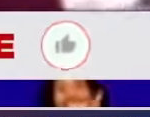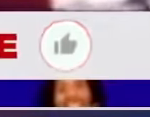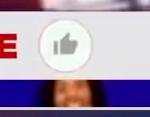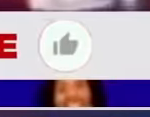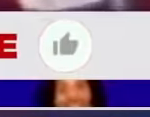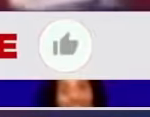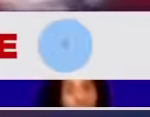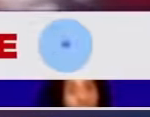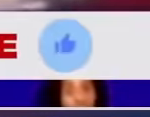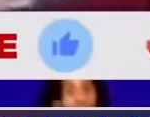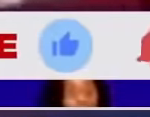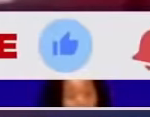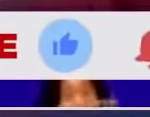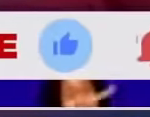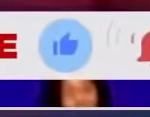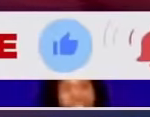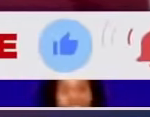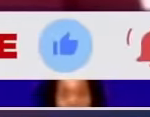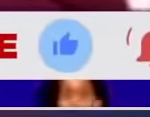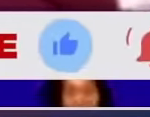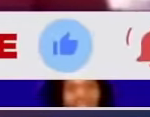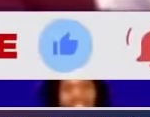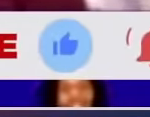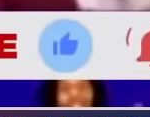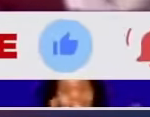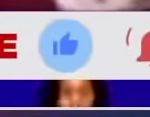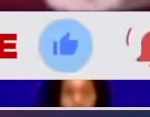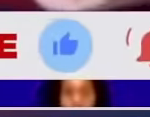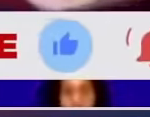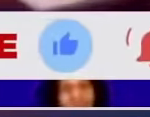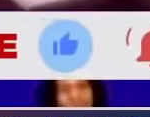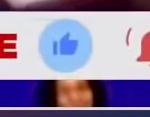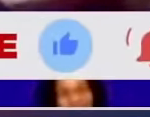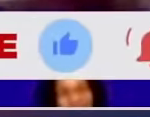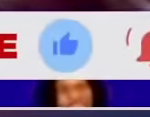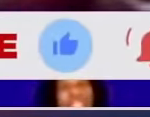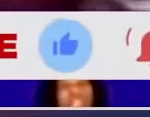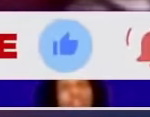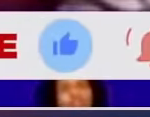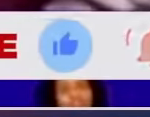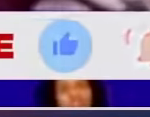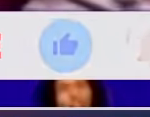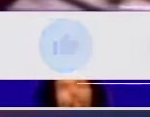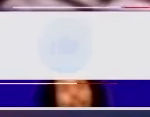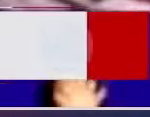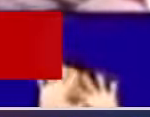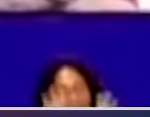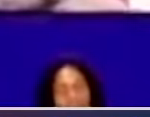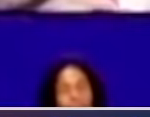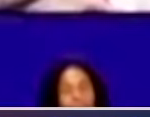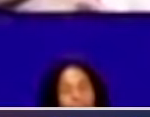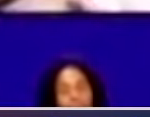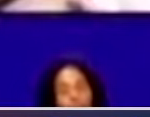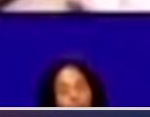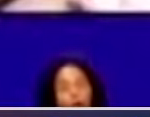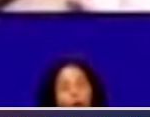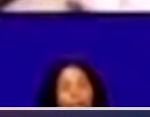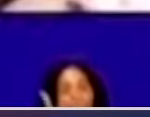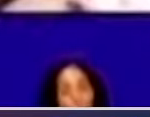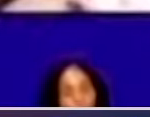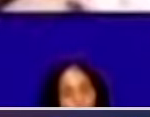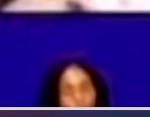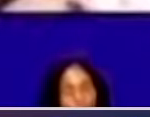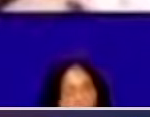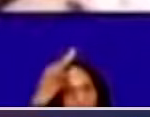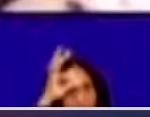And it's also a very important distinction to make when trying to understand why this economy under your government remains